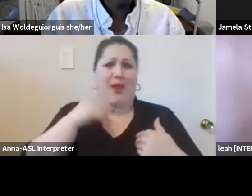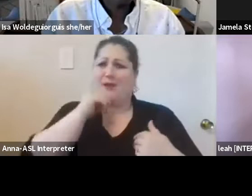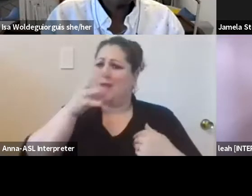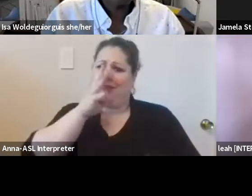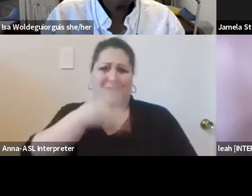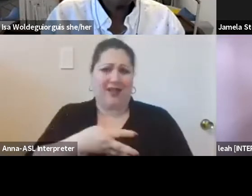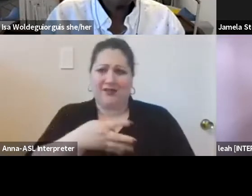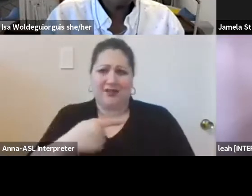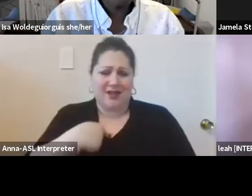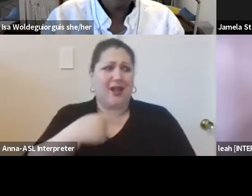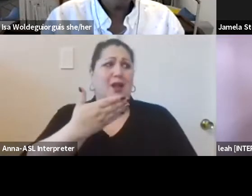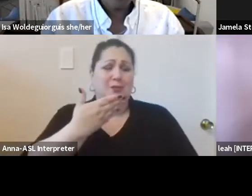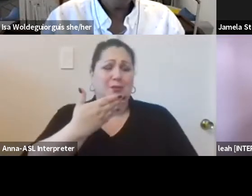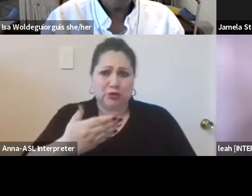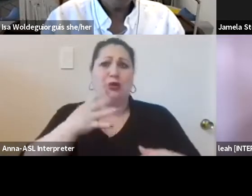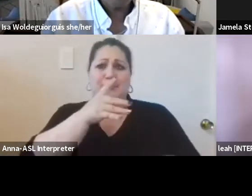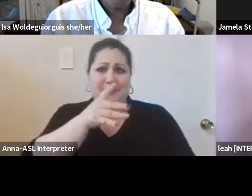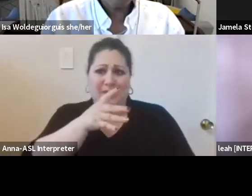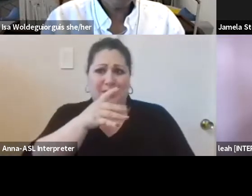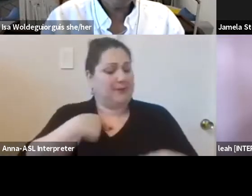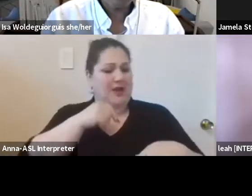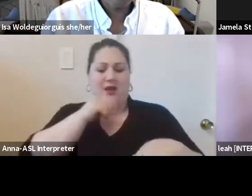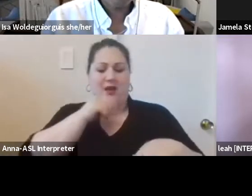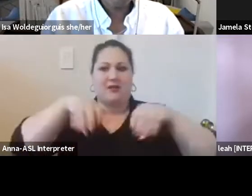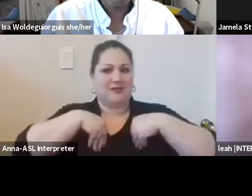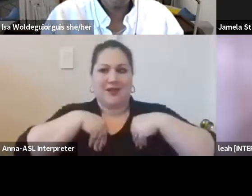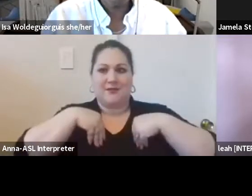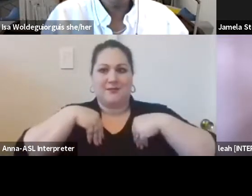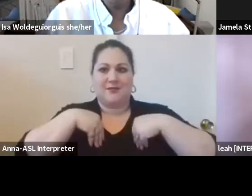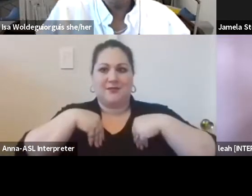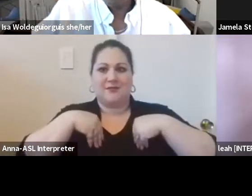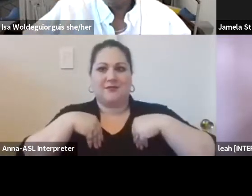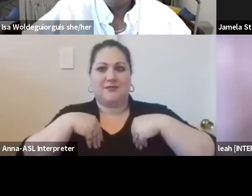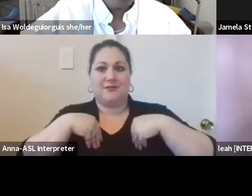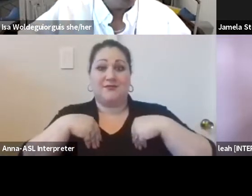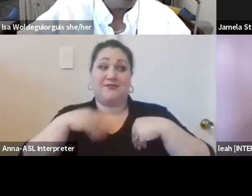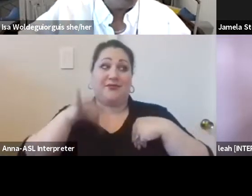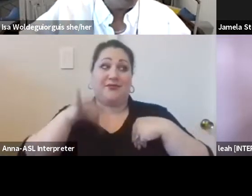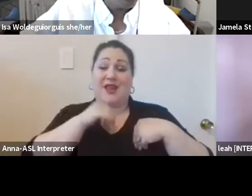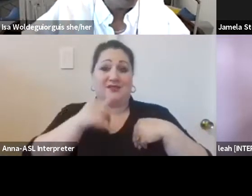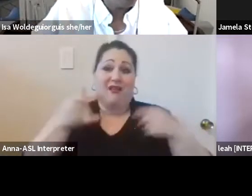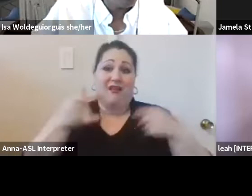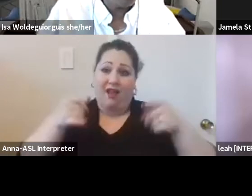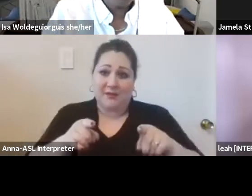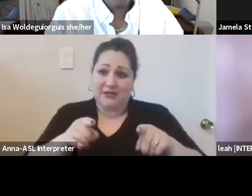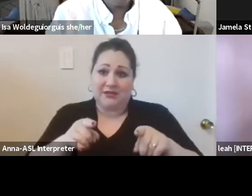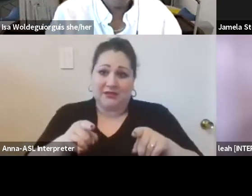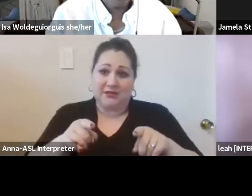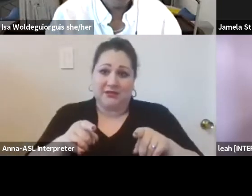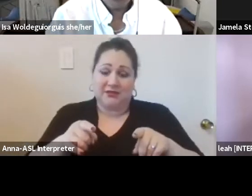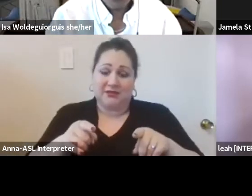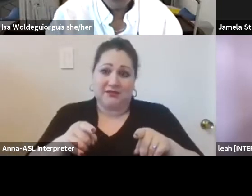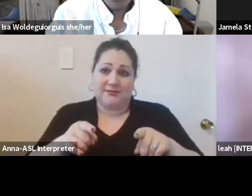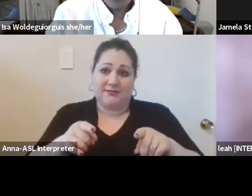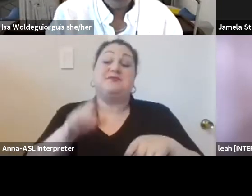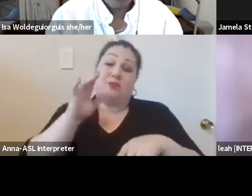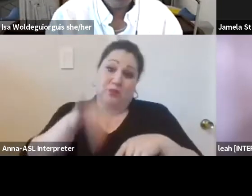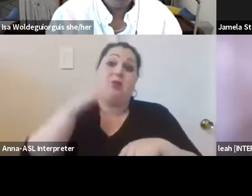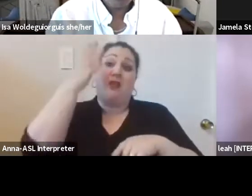accept this just because they believe that, because that's not what really happened. And so this is